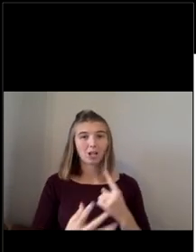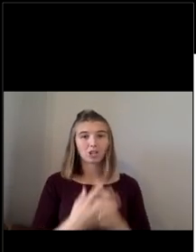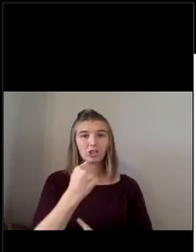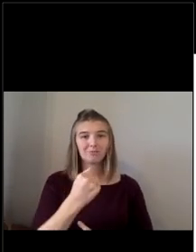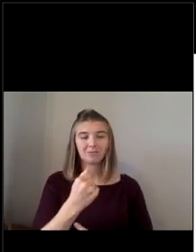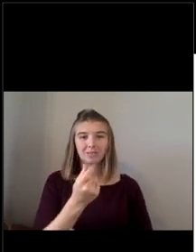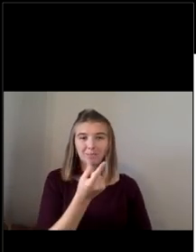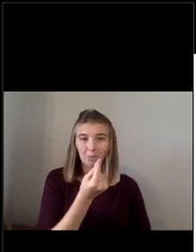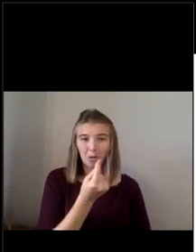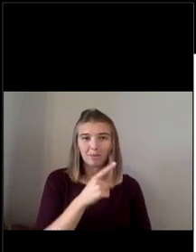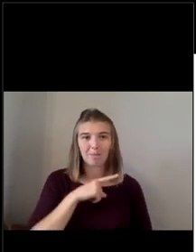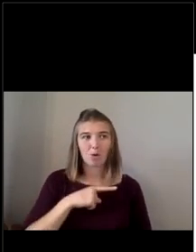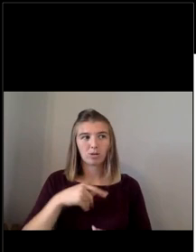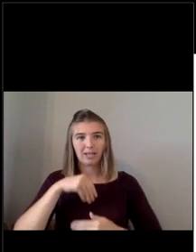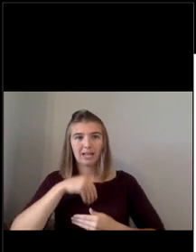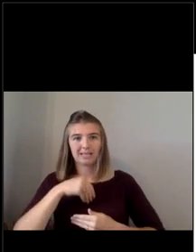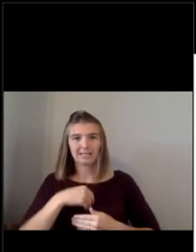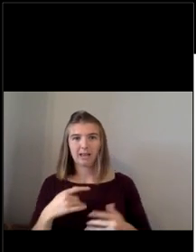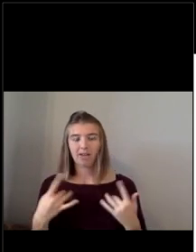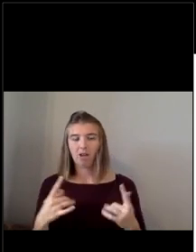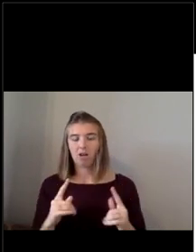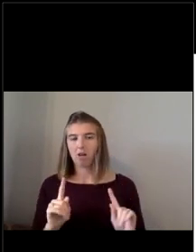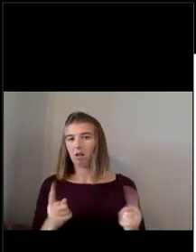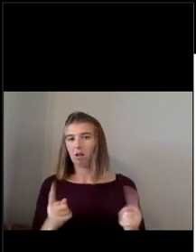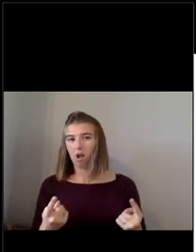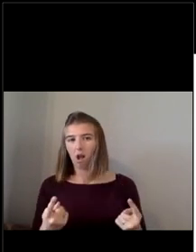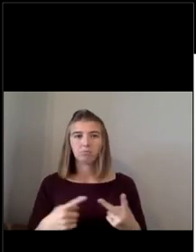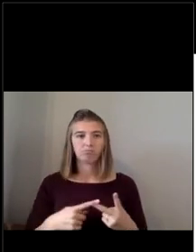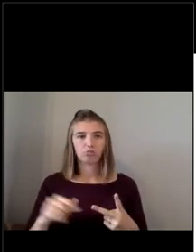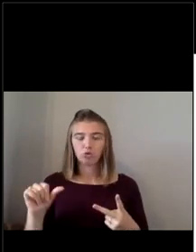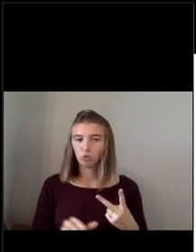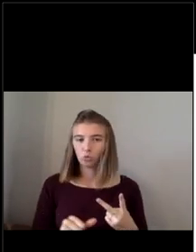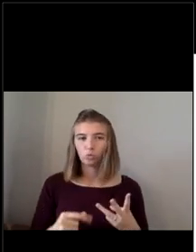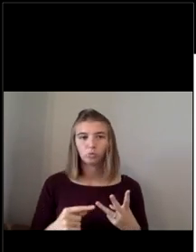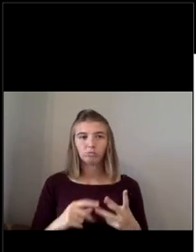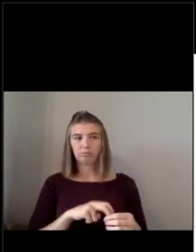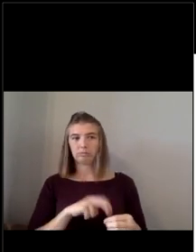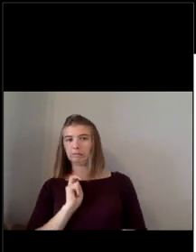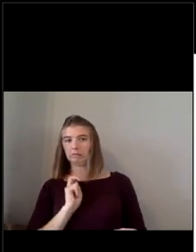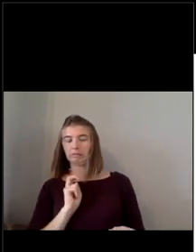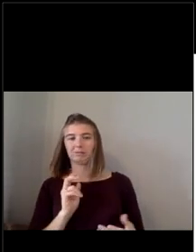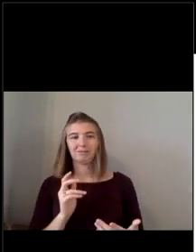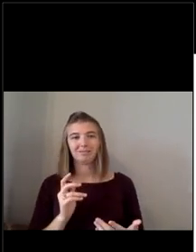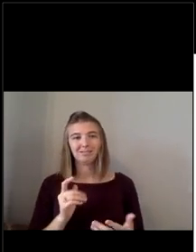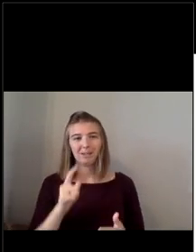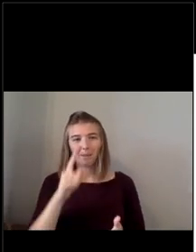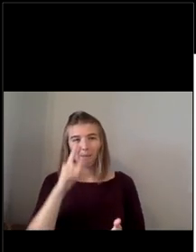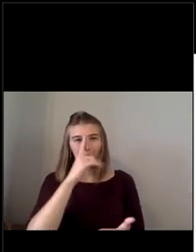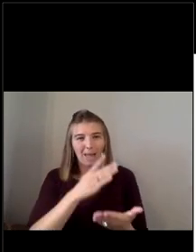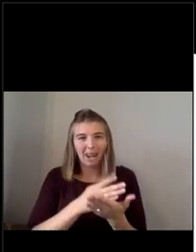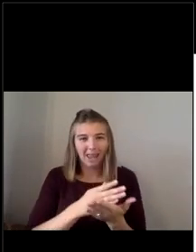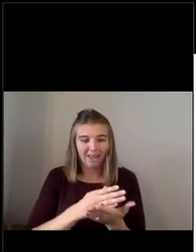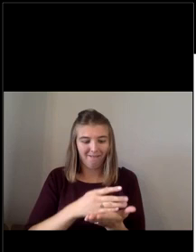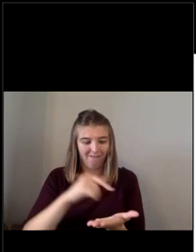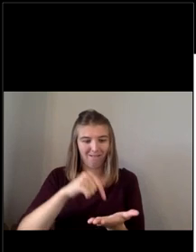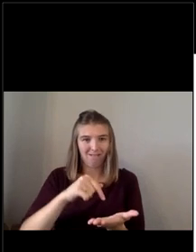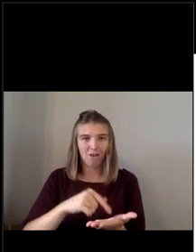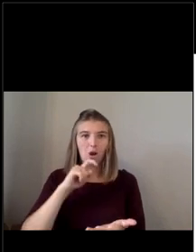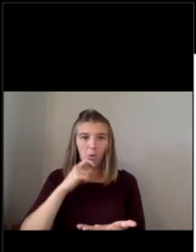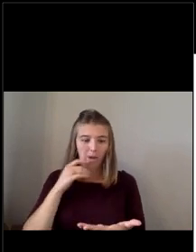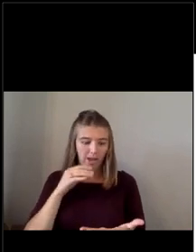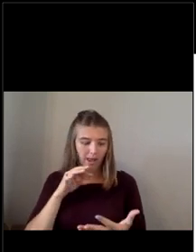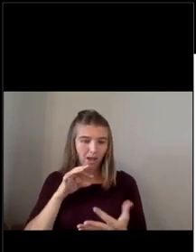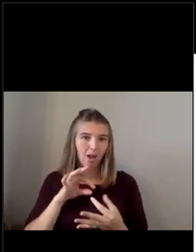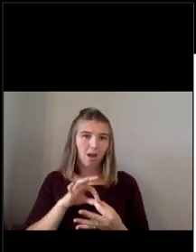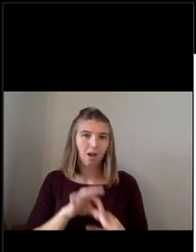to begin to behave in ways that are consistent with our belief that we don't belong. And we can enter into what Greg Walton calls